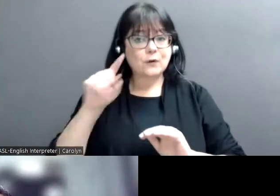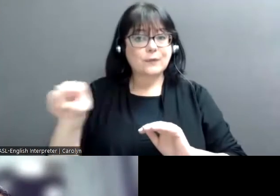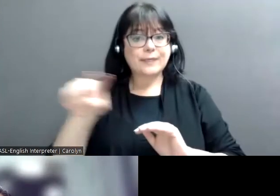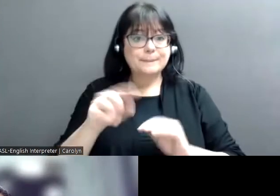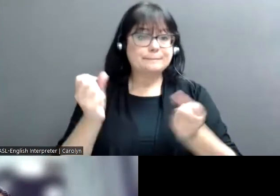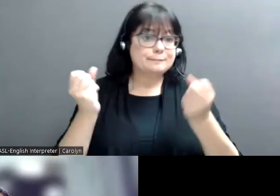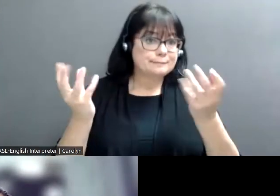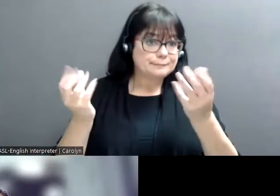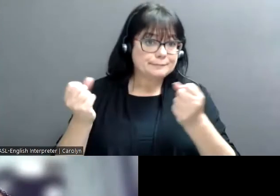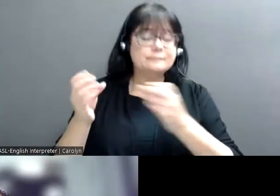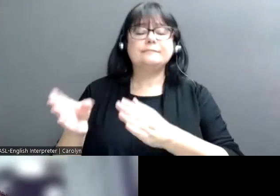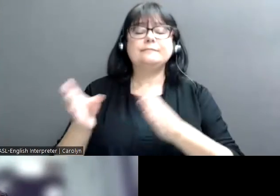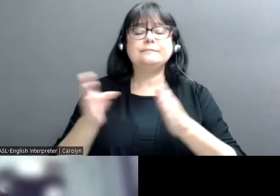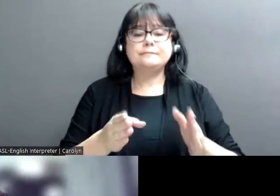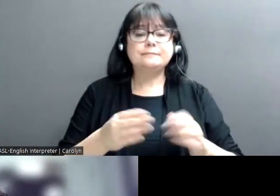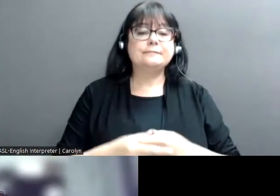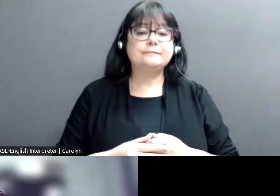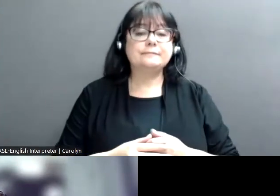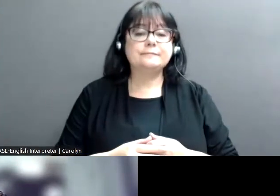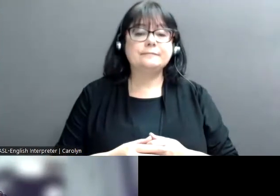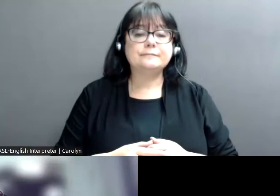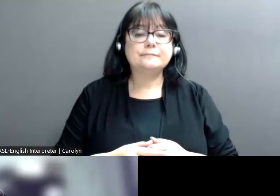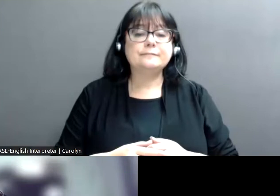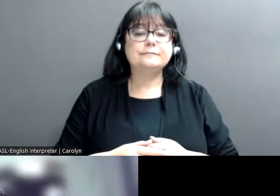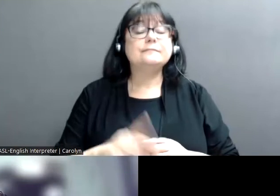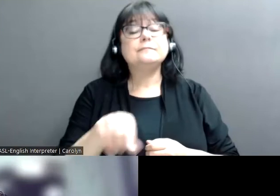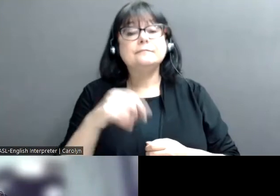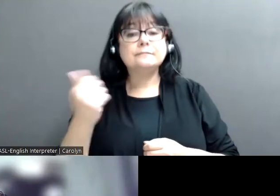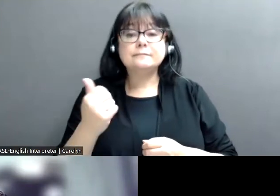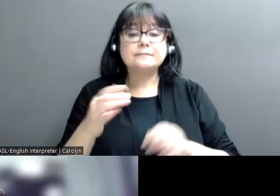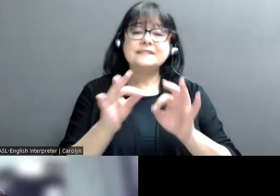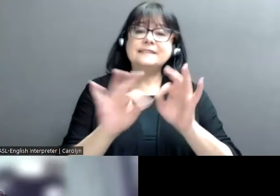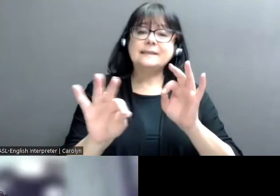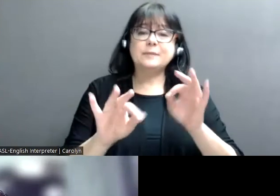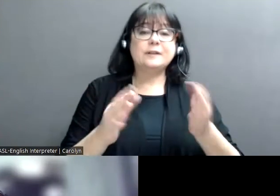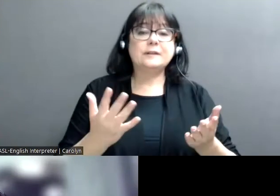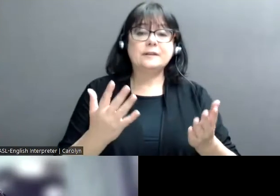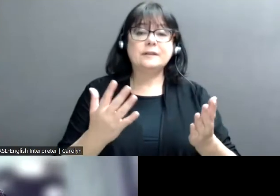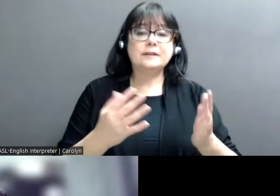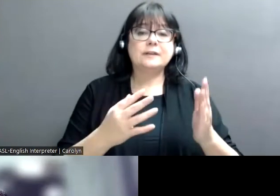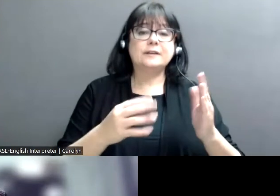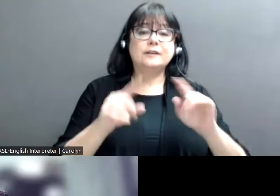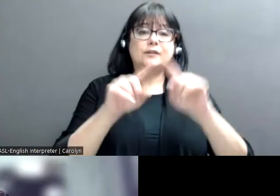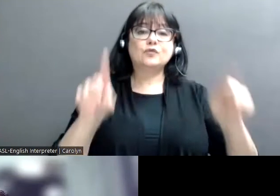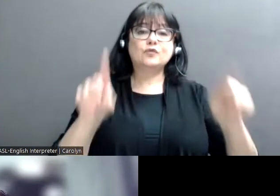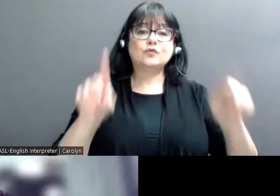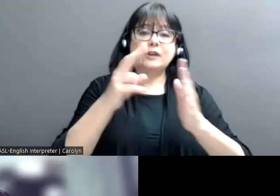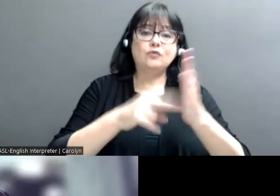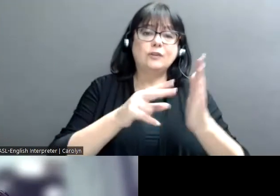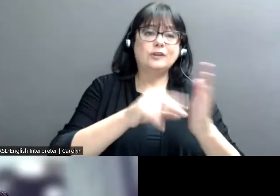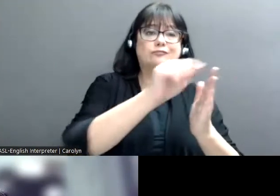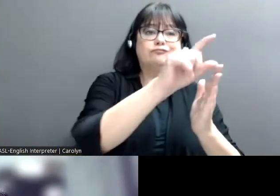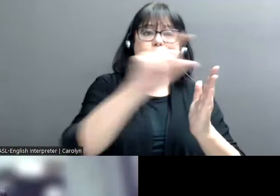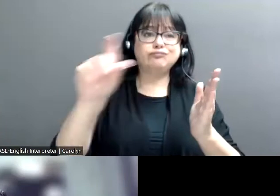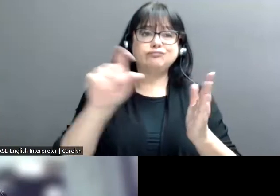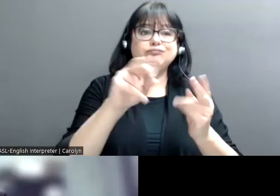Simple things like allowing, from, as you said, the opportunity for people to have screen readers, text to voice.